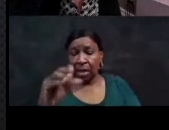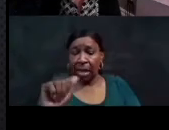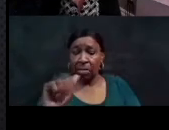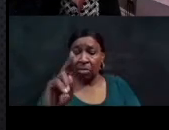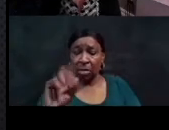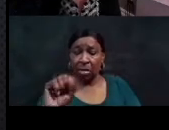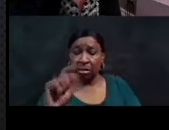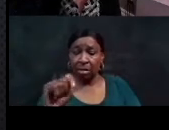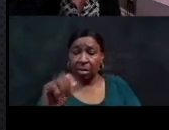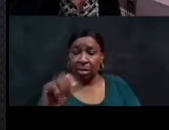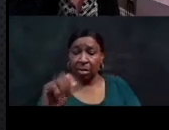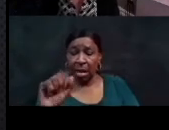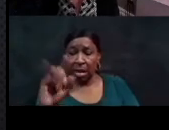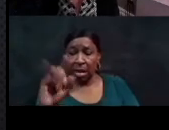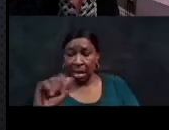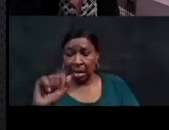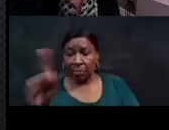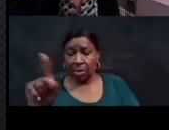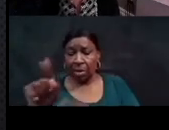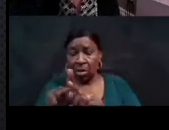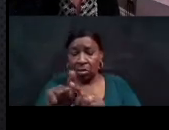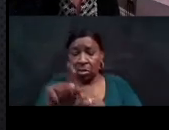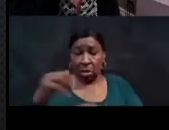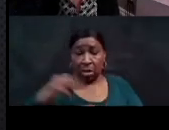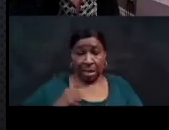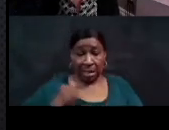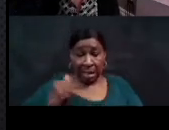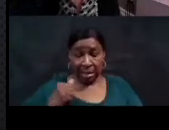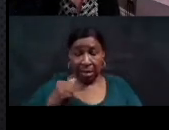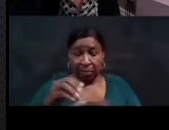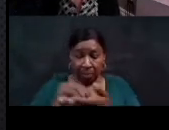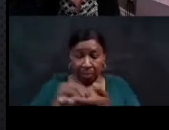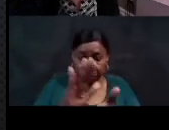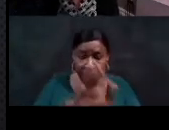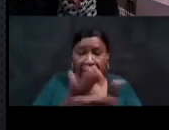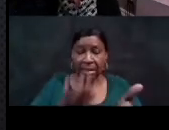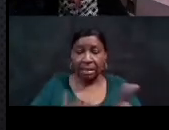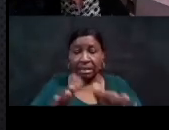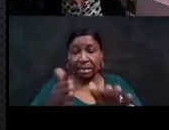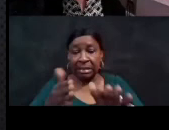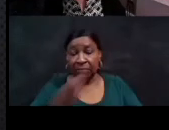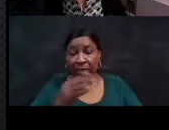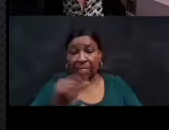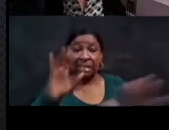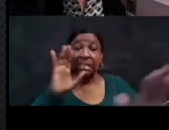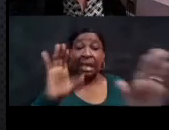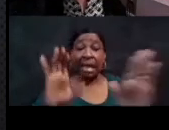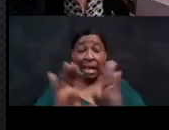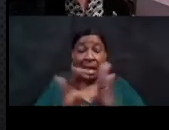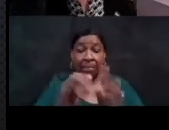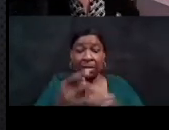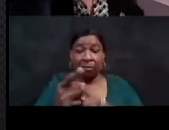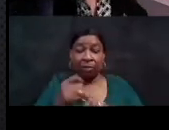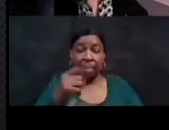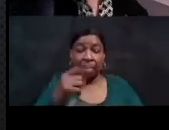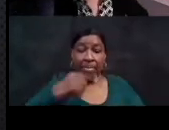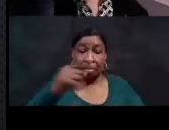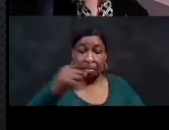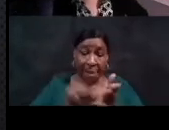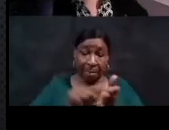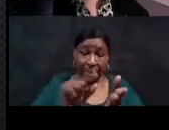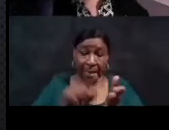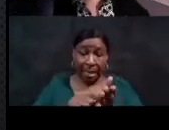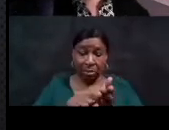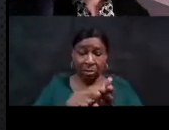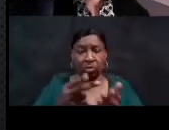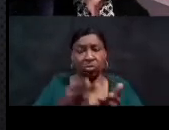States and Canada to document deaths. And this is an image from a publication from a small